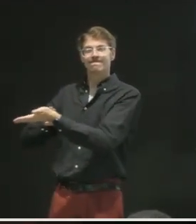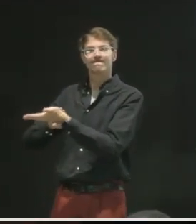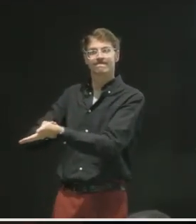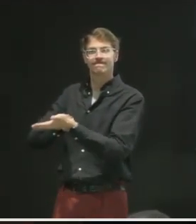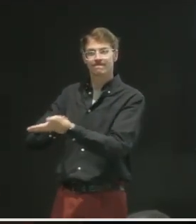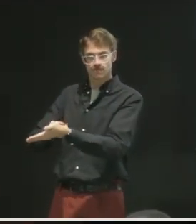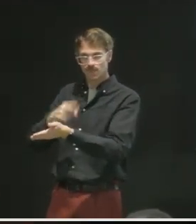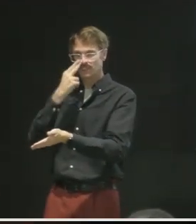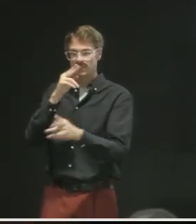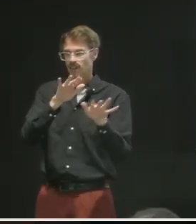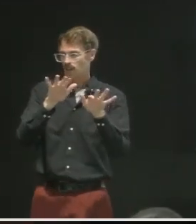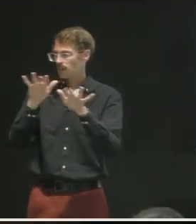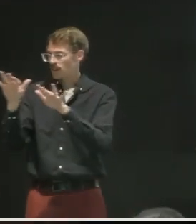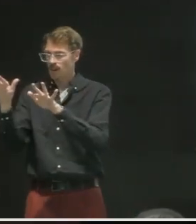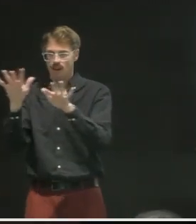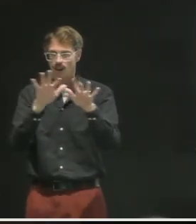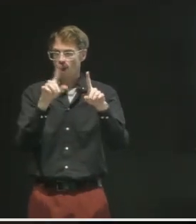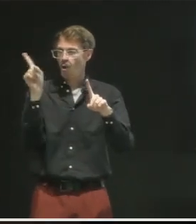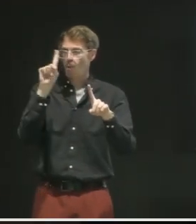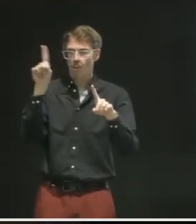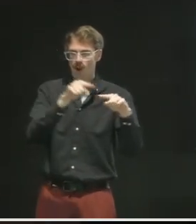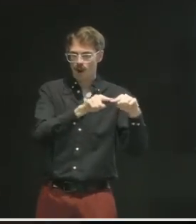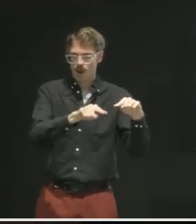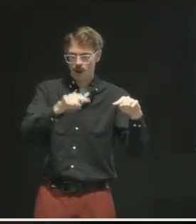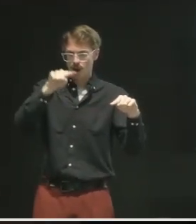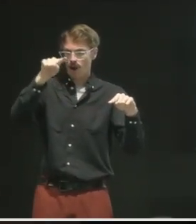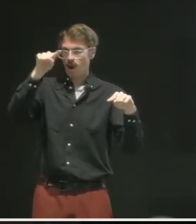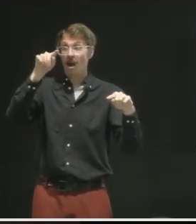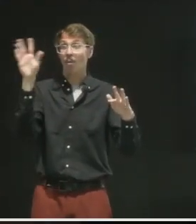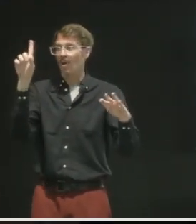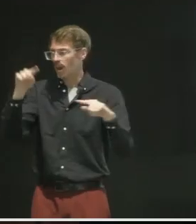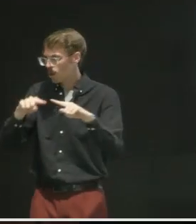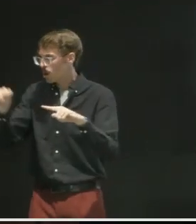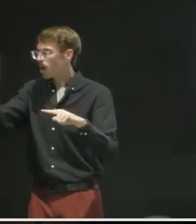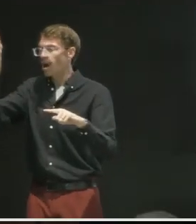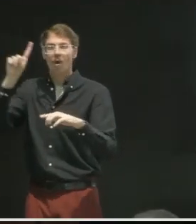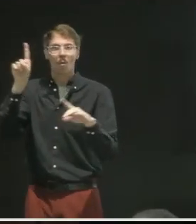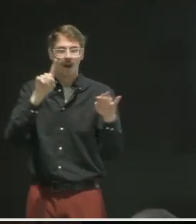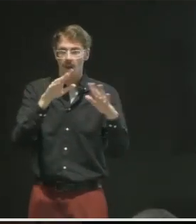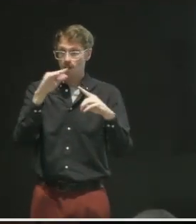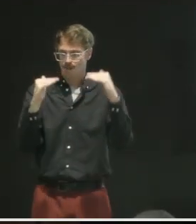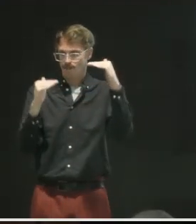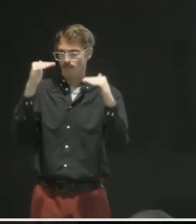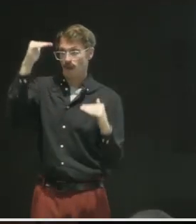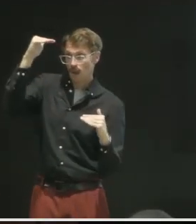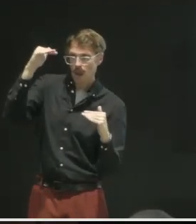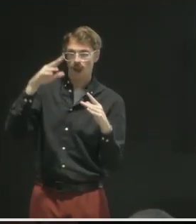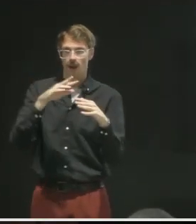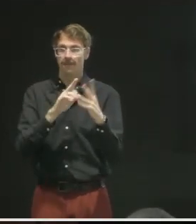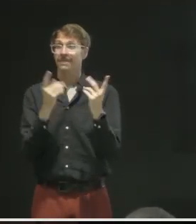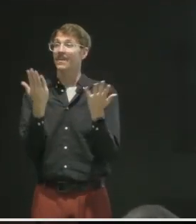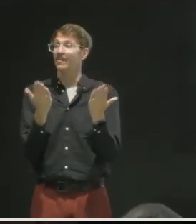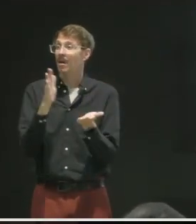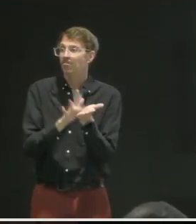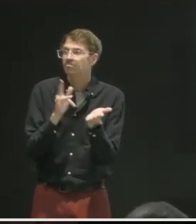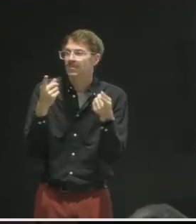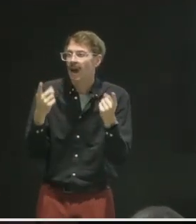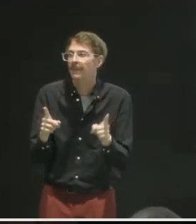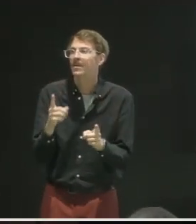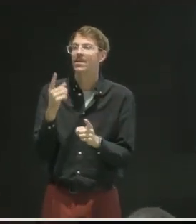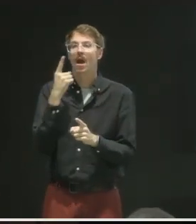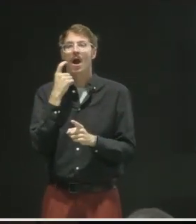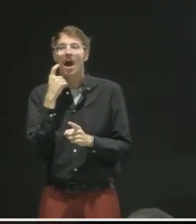to see where they're seeing risks, to see where they're seeing those power imbalances that might be exploited for